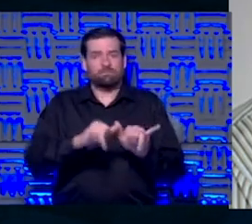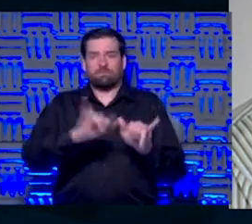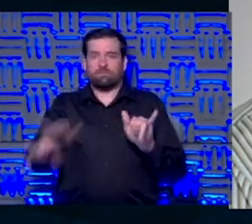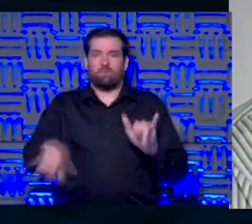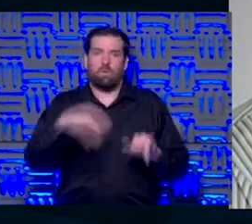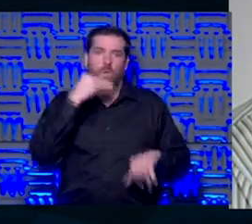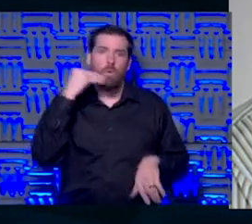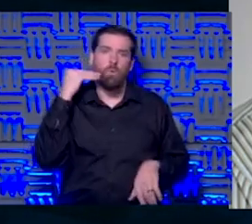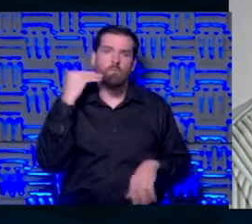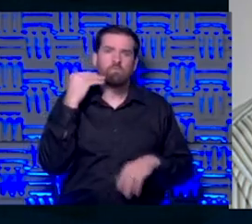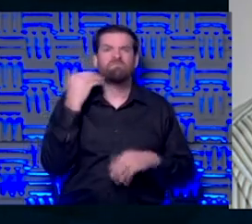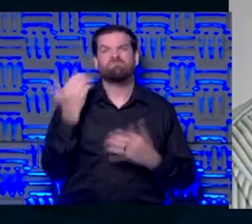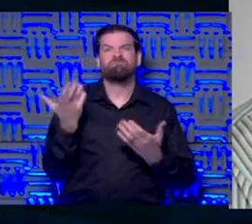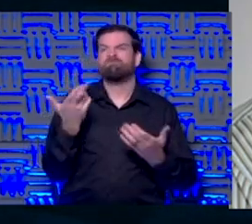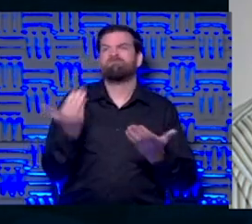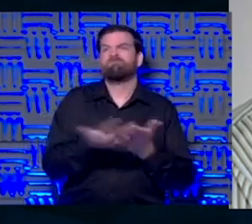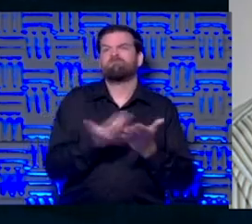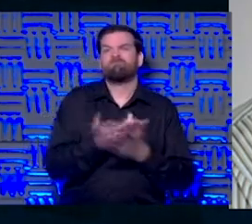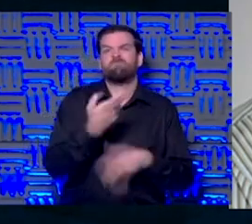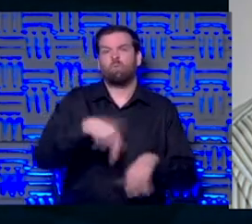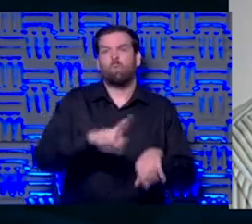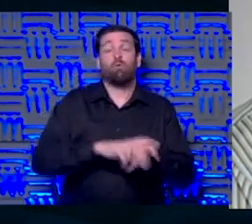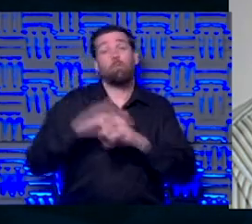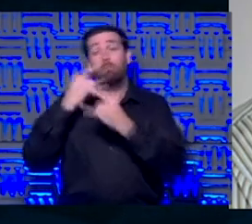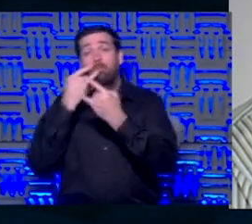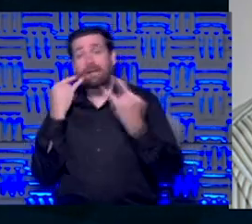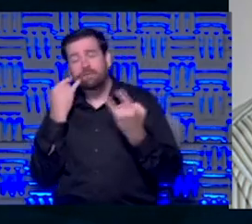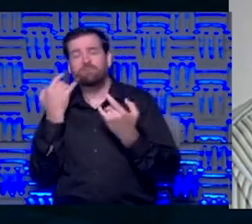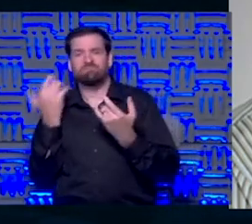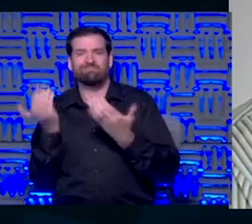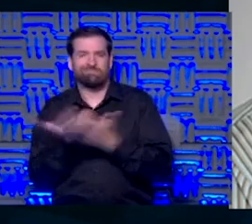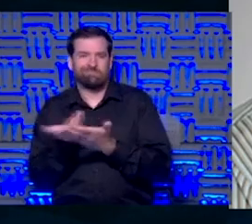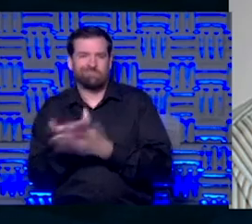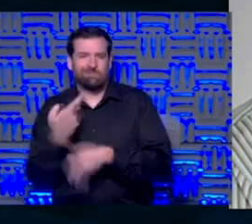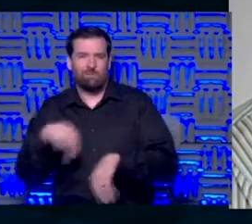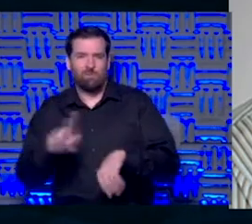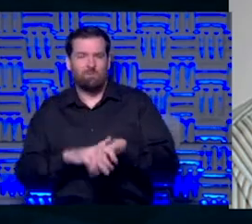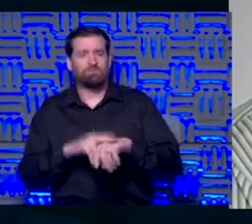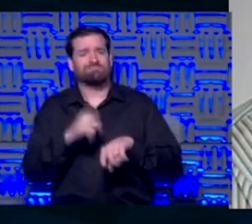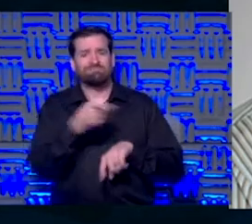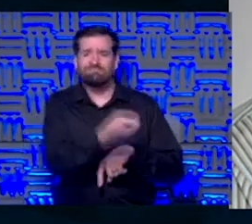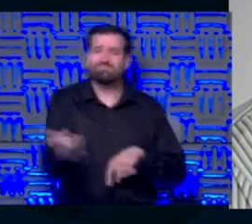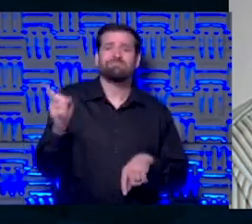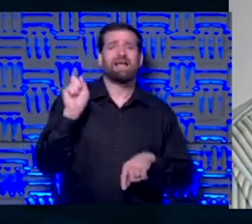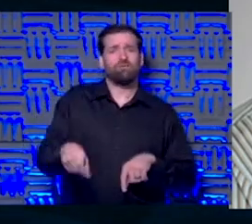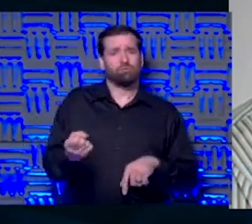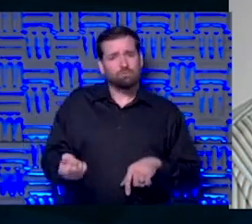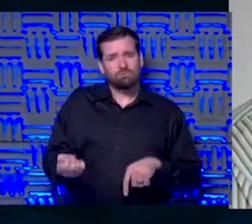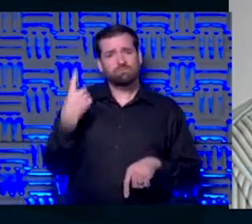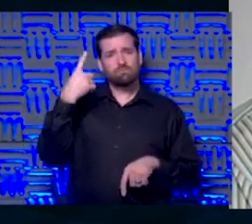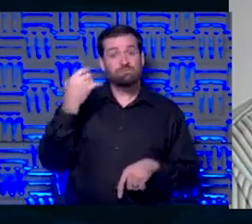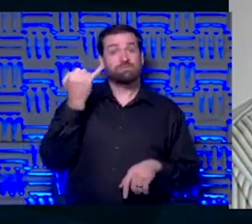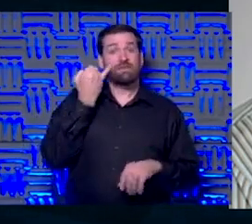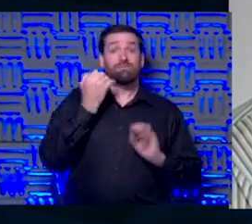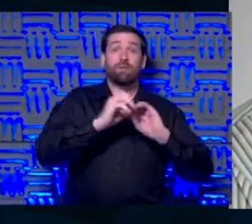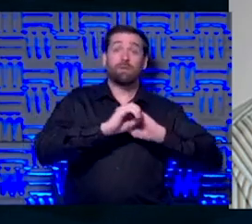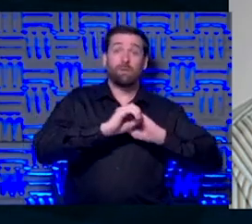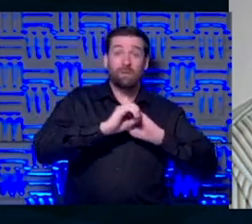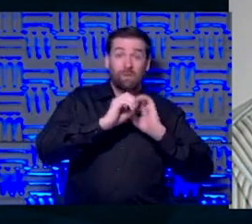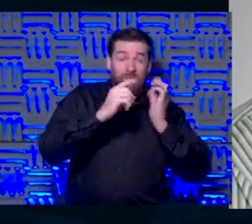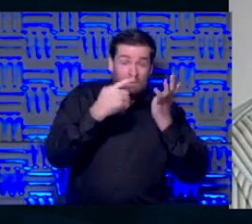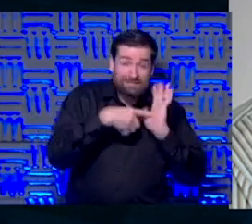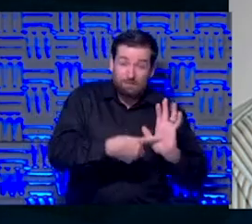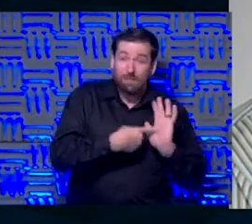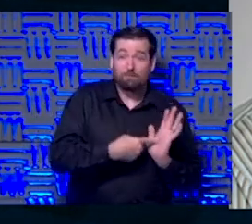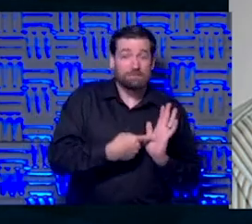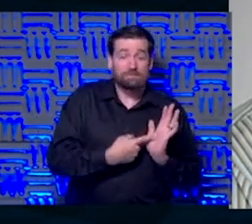think that's a new normal, just like mask wearing is a new normal. We've got to get people to realize if you're showing any signs of illness, stay home. It